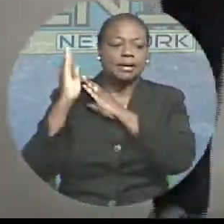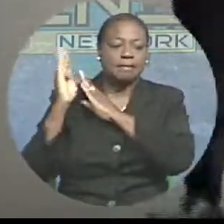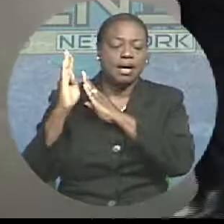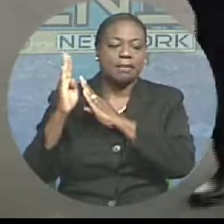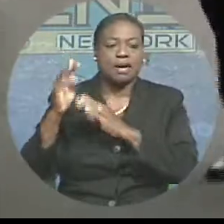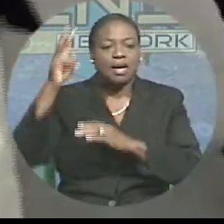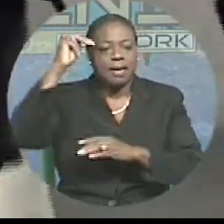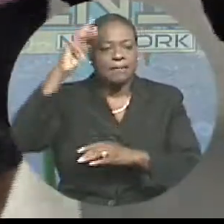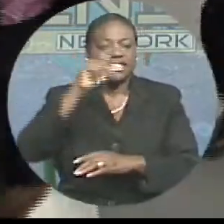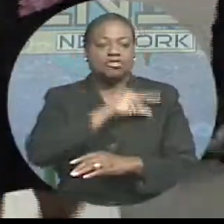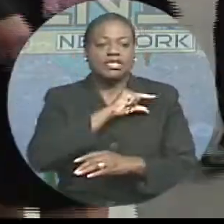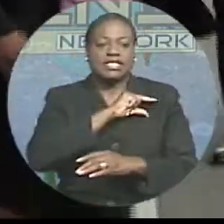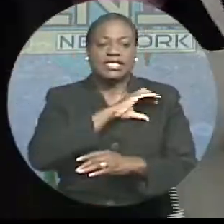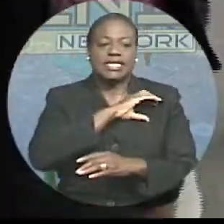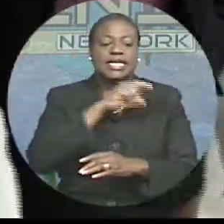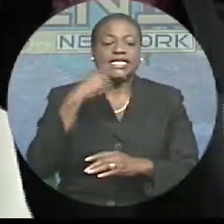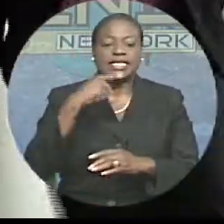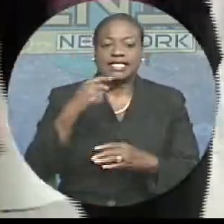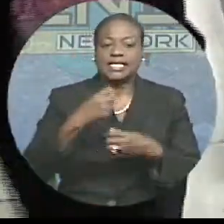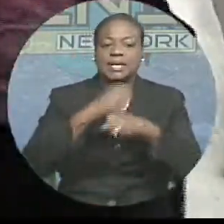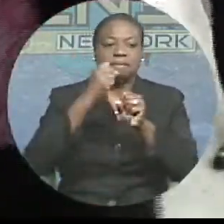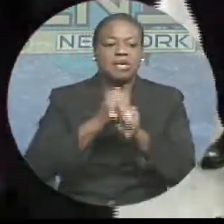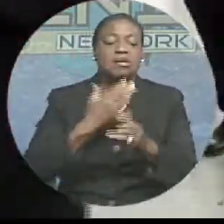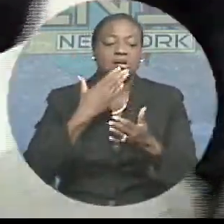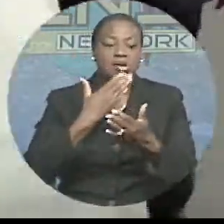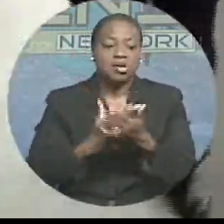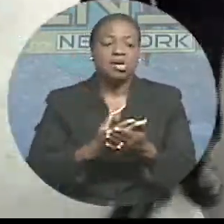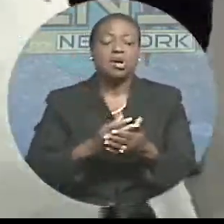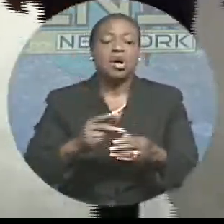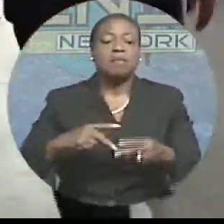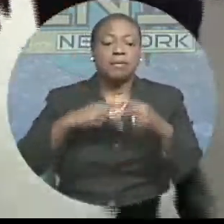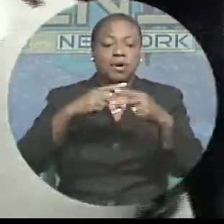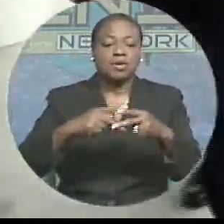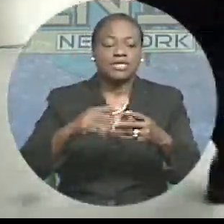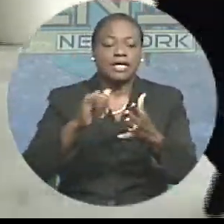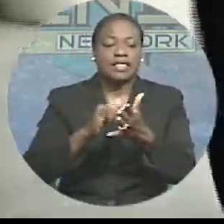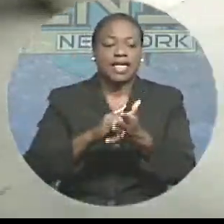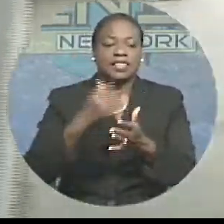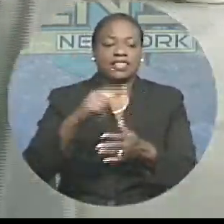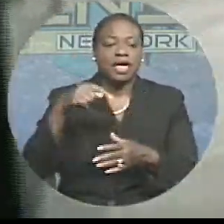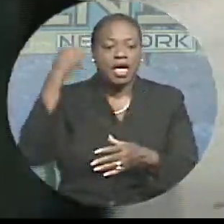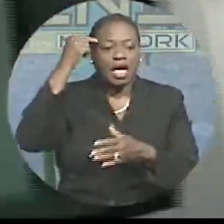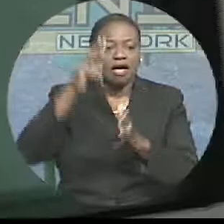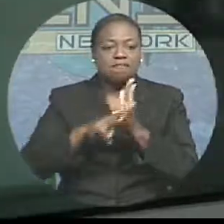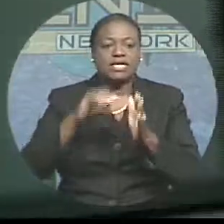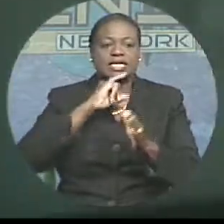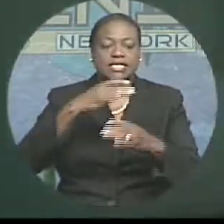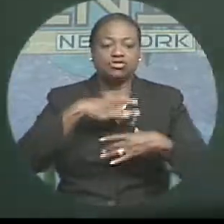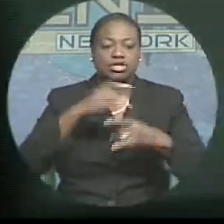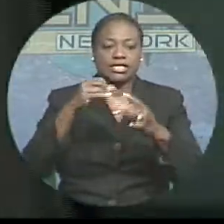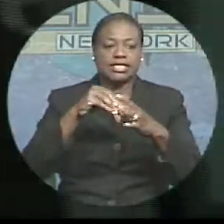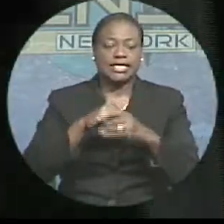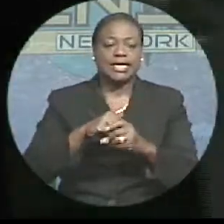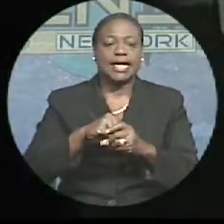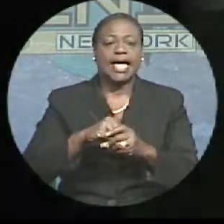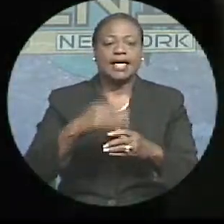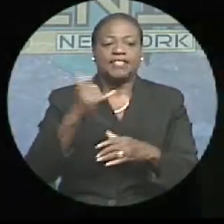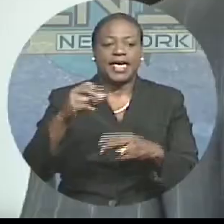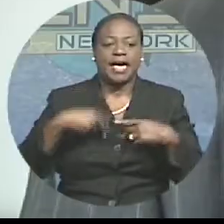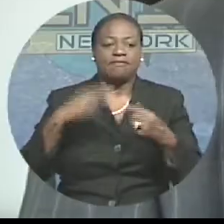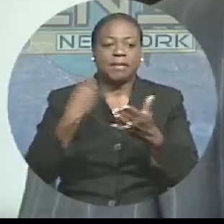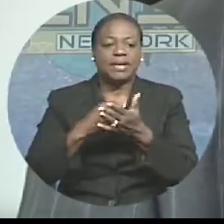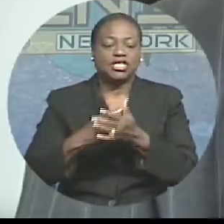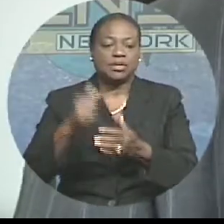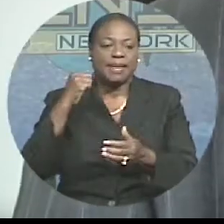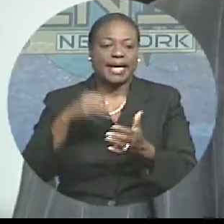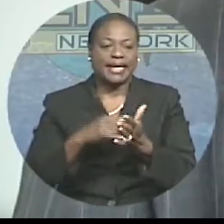an impressive proposal that the government is focused on, and the group plans to show evidence that they have the funds to back this development.